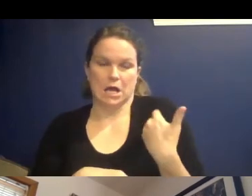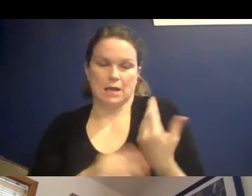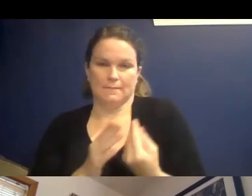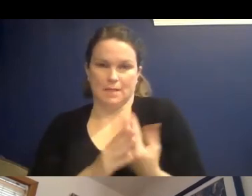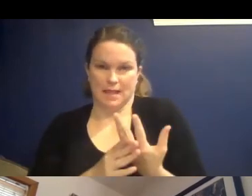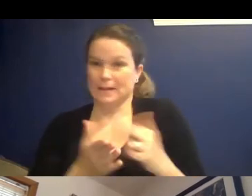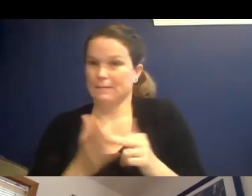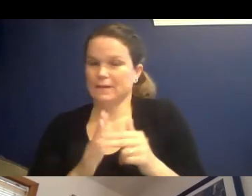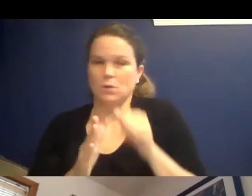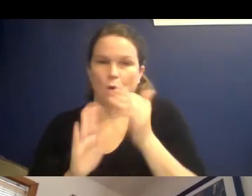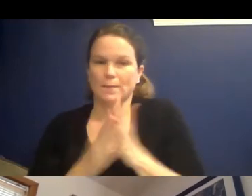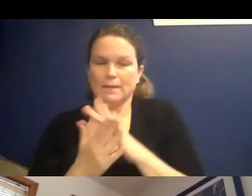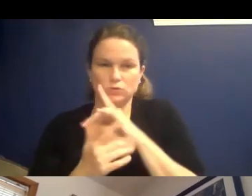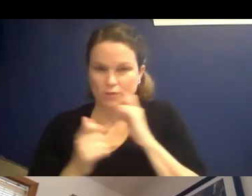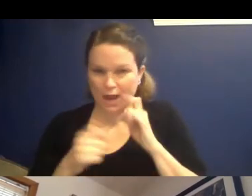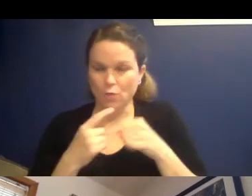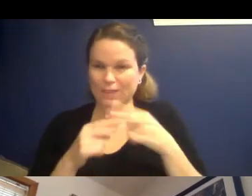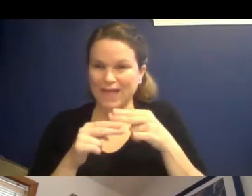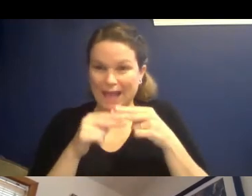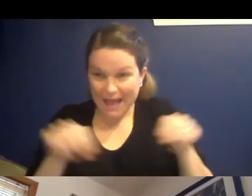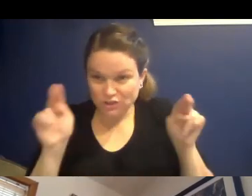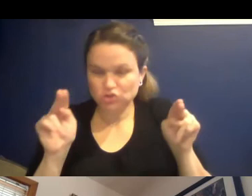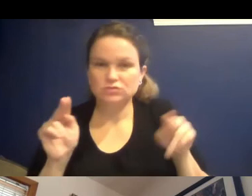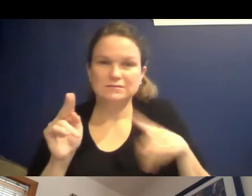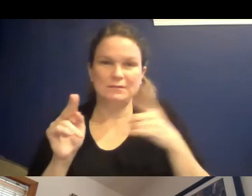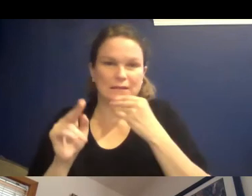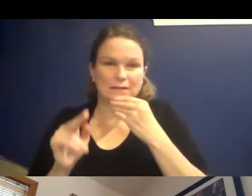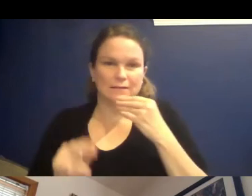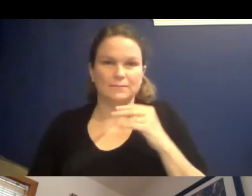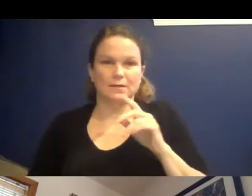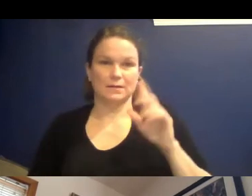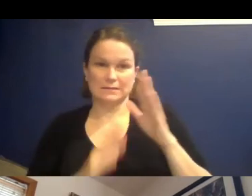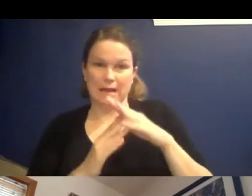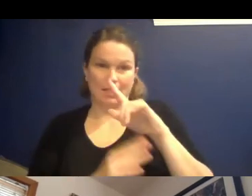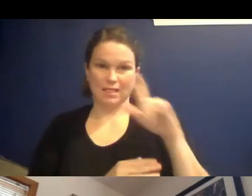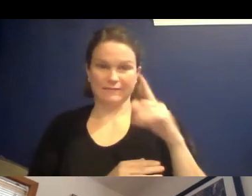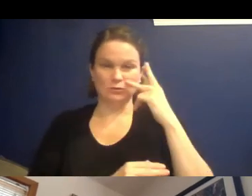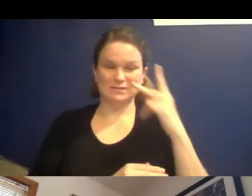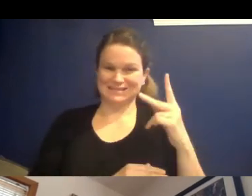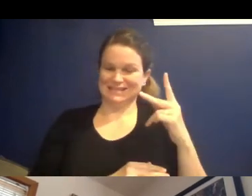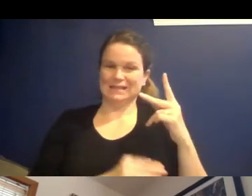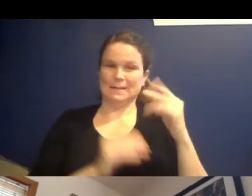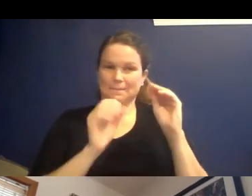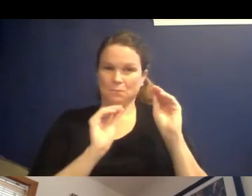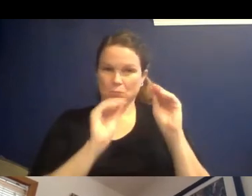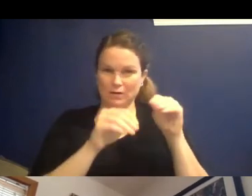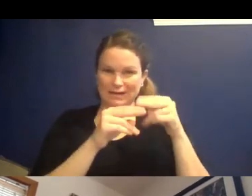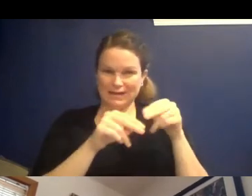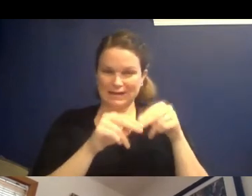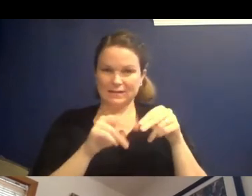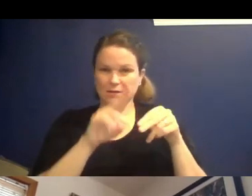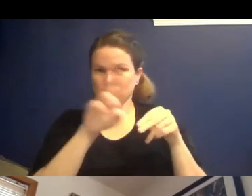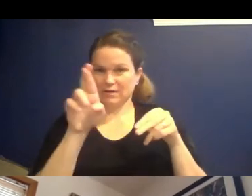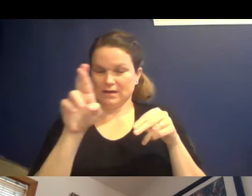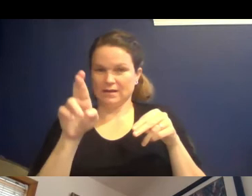to eat. So in the upper left, a female monarch is laying eggs. The upper right is a